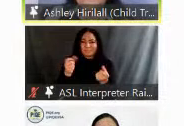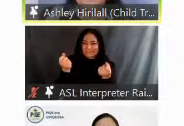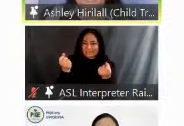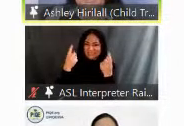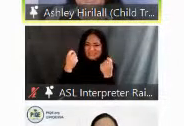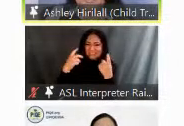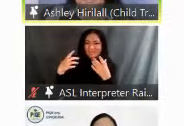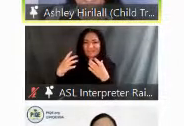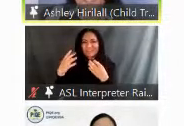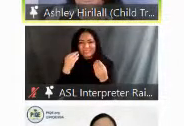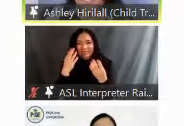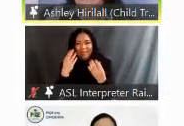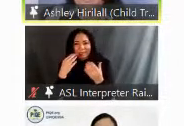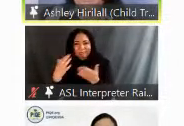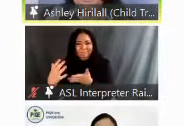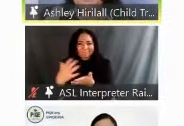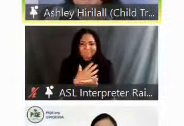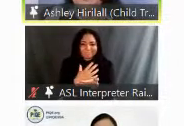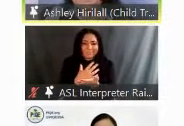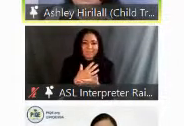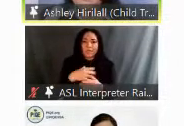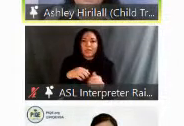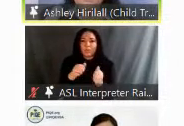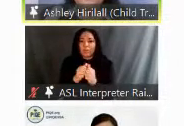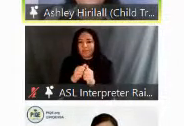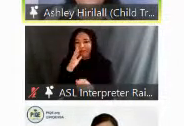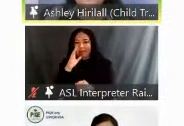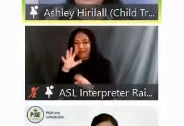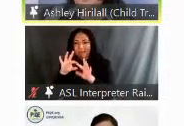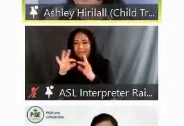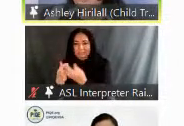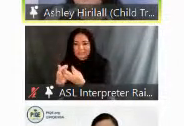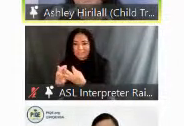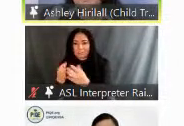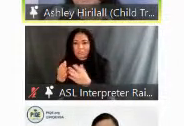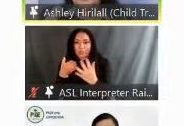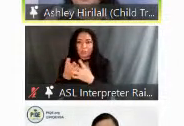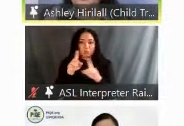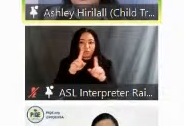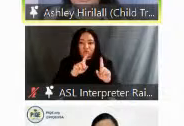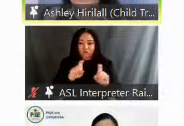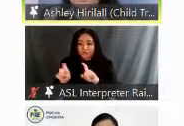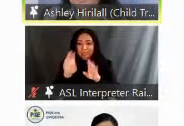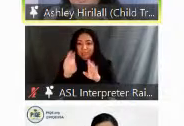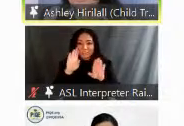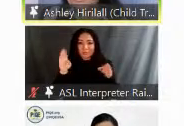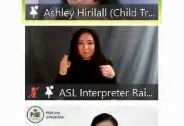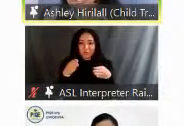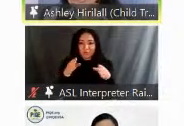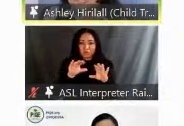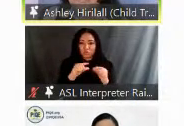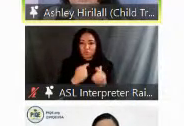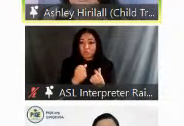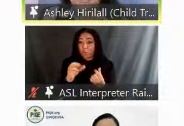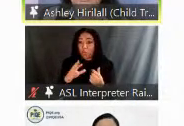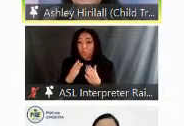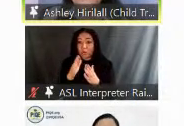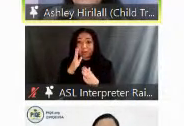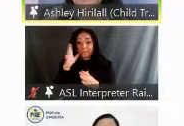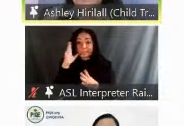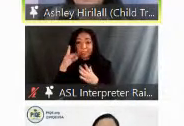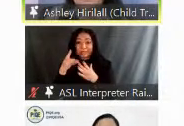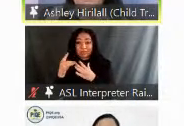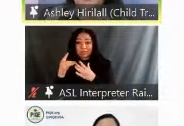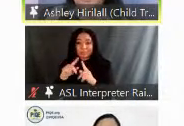other information gathering efforts with families through surveys, focus groups, or even parent leadership teams